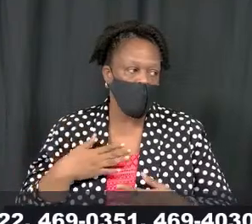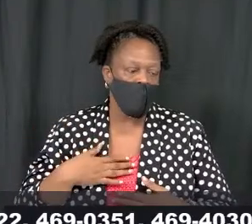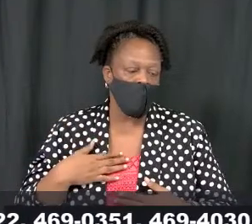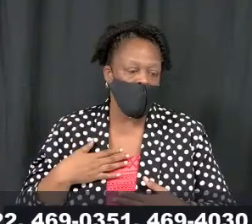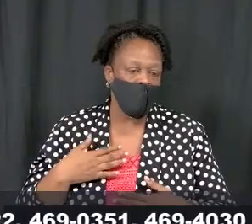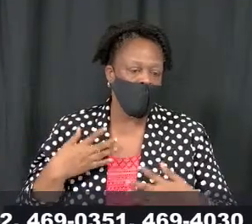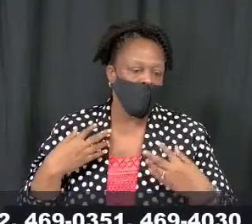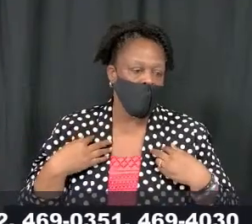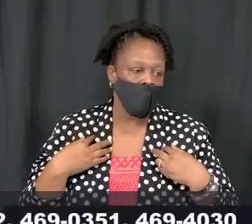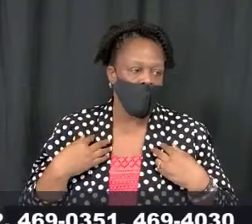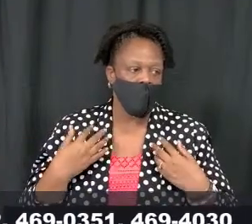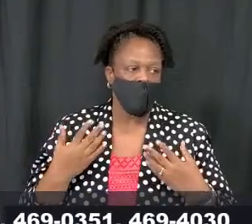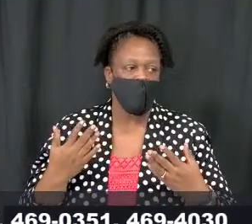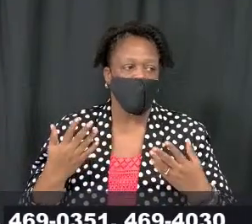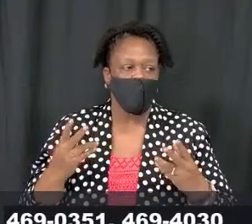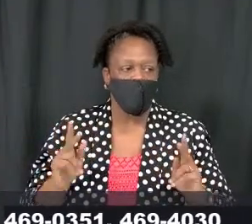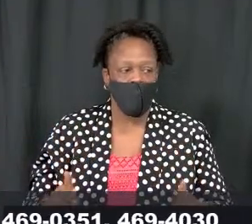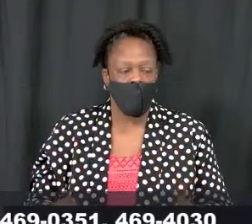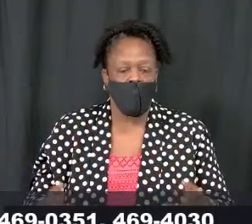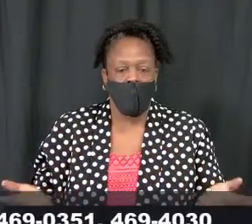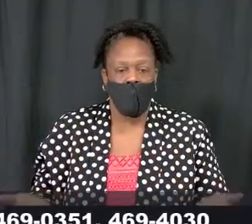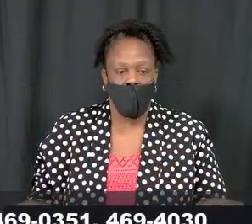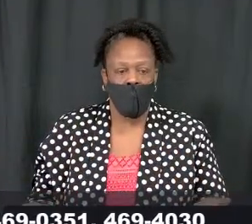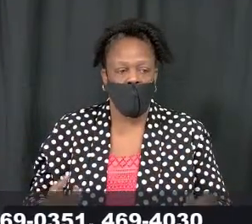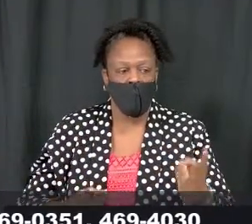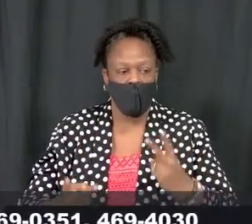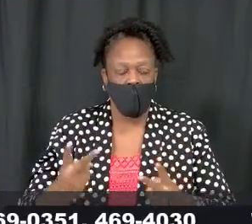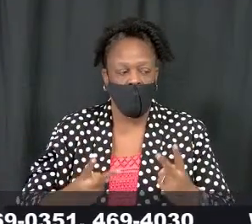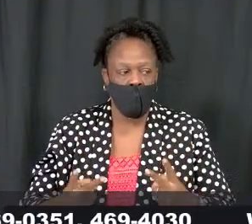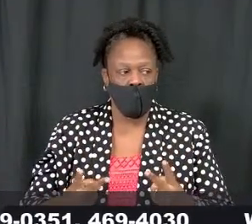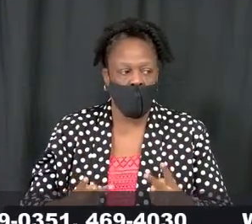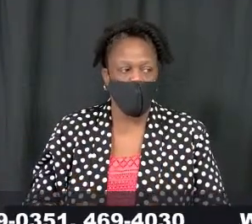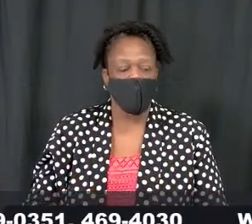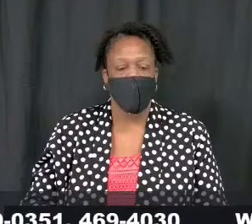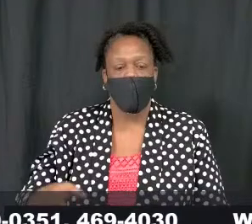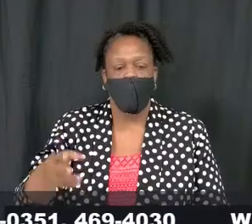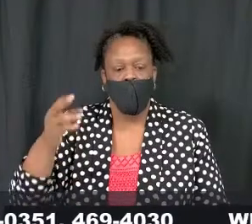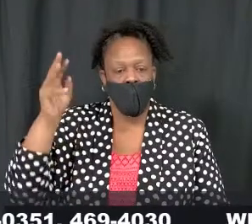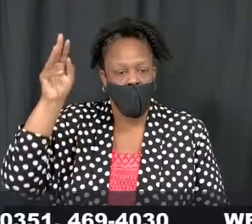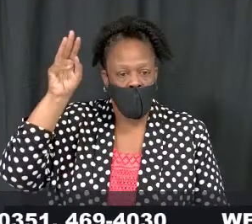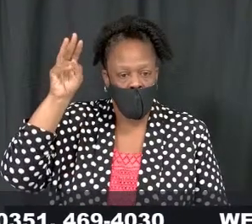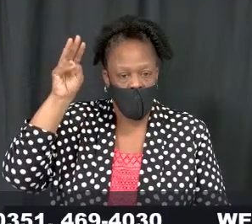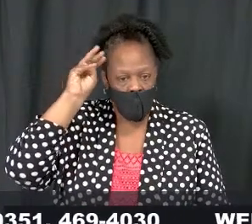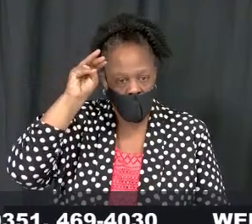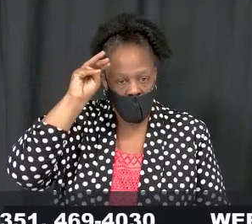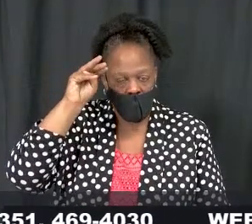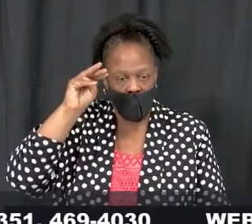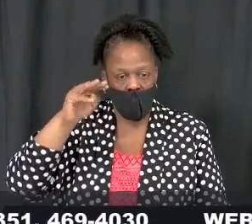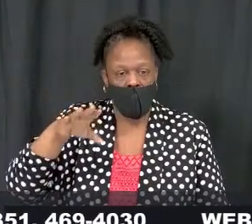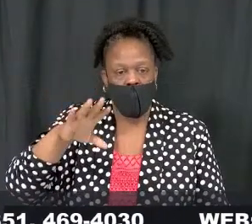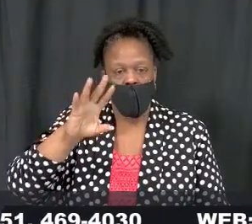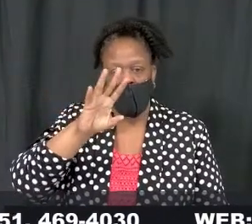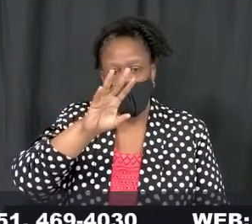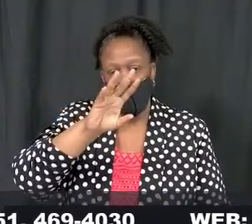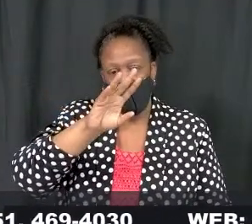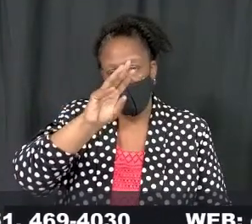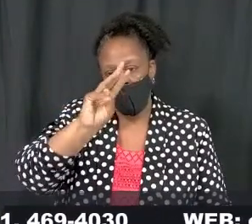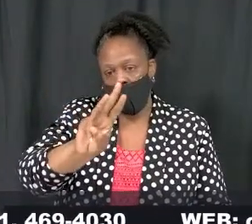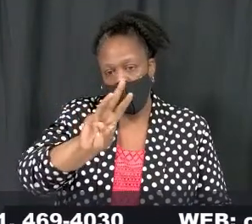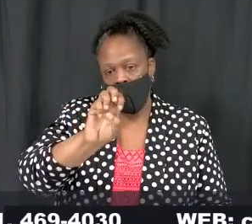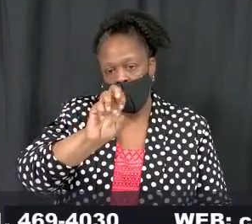the Honorable Wendy Phipps, who is the Chair of the Disaster Mitigation Council.